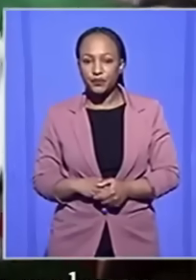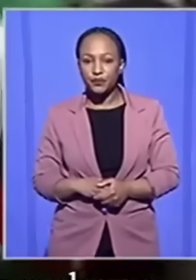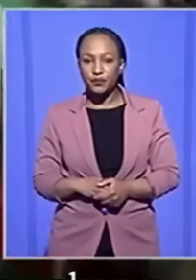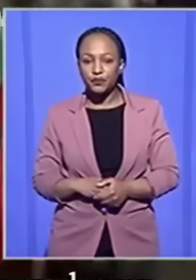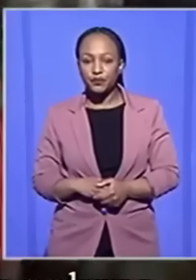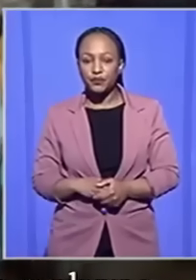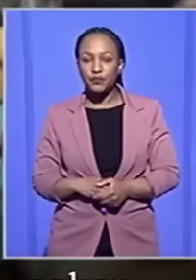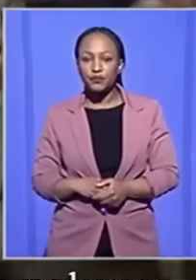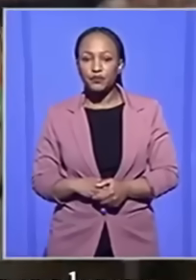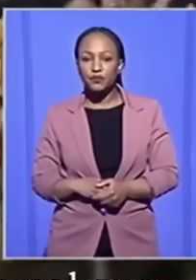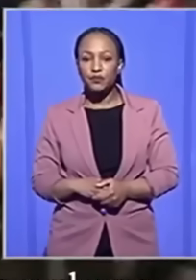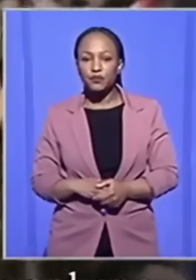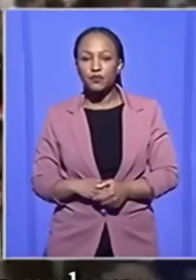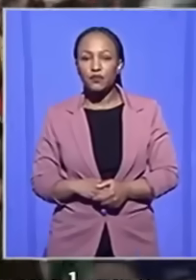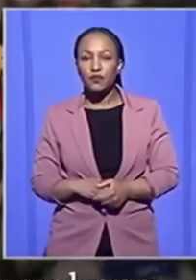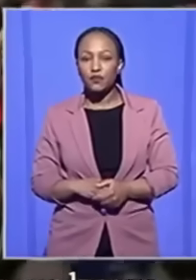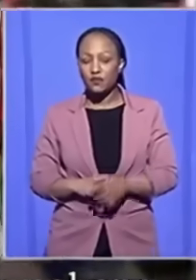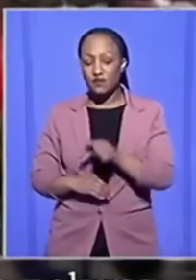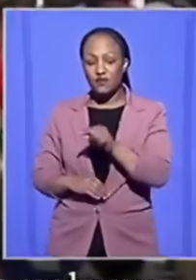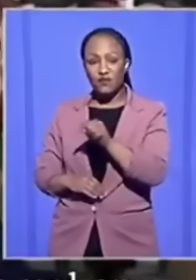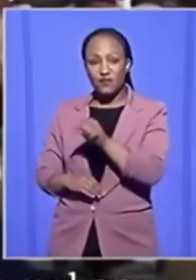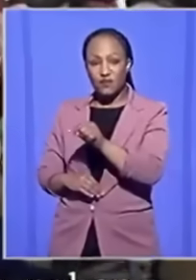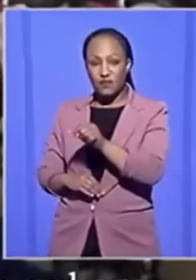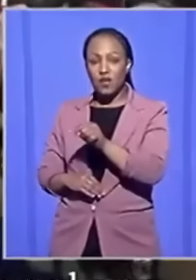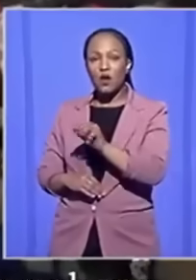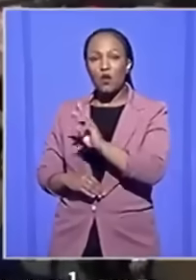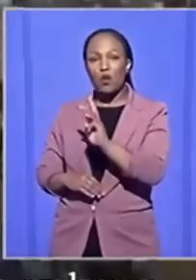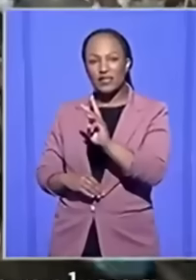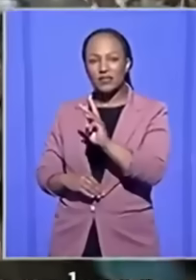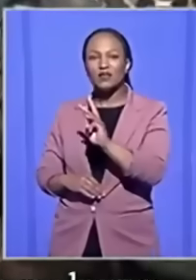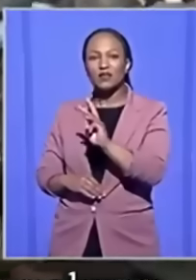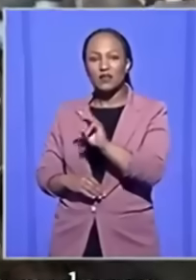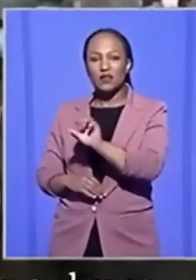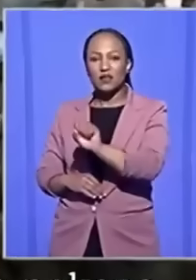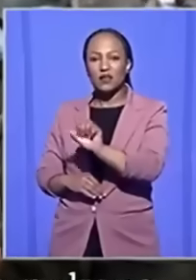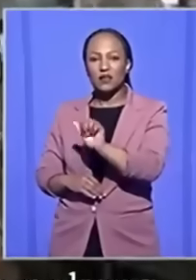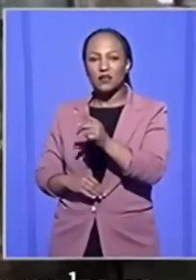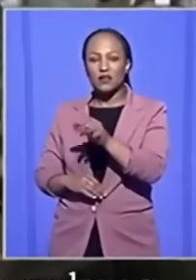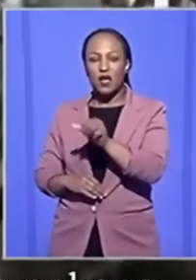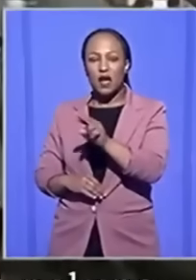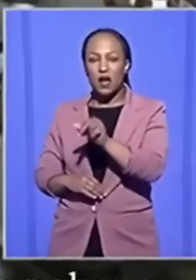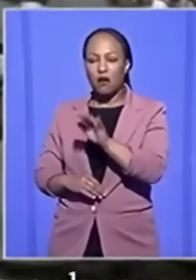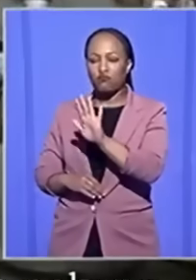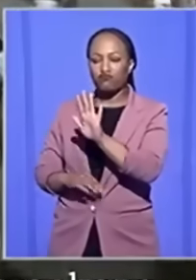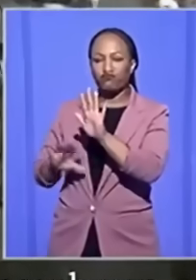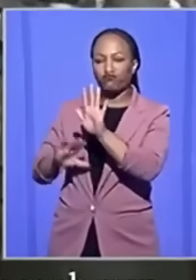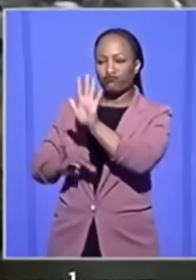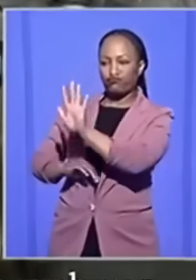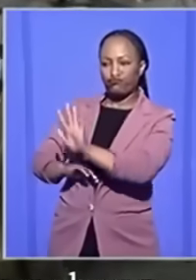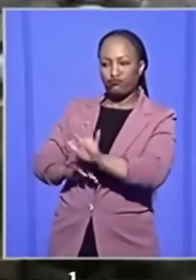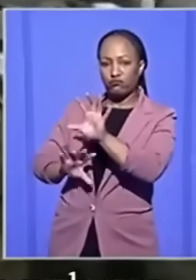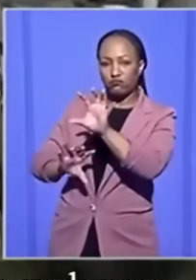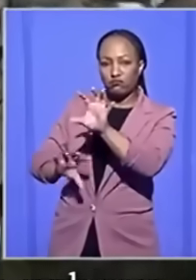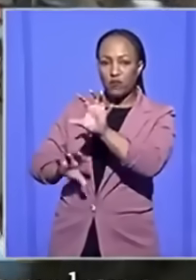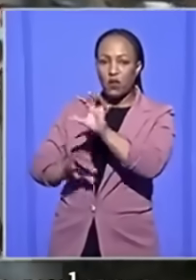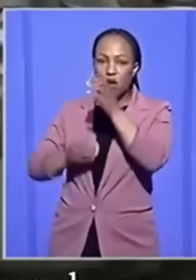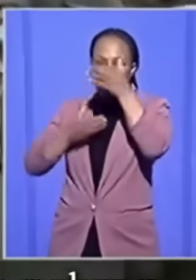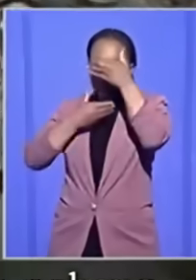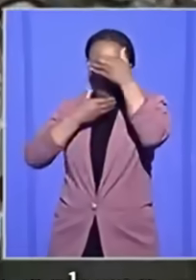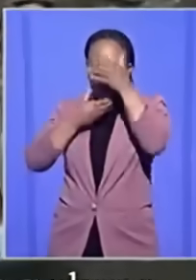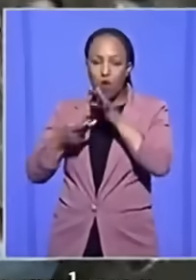Western Sahara e kwa bokone ba Afrika Borwa gaufi le Morocco le Mauritania. Spain e neng e le puso ya maloba ya